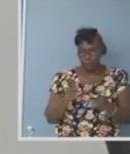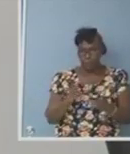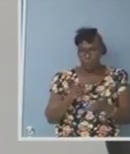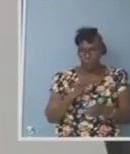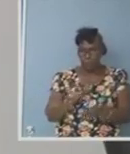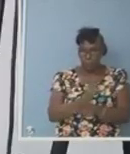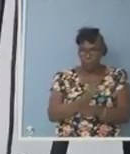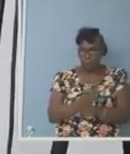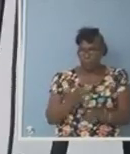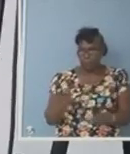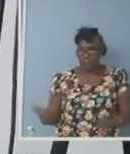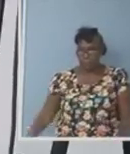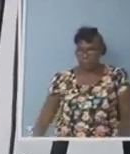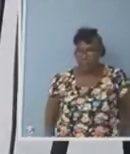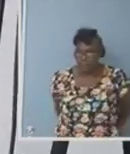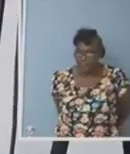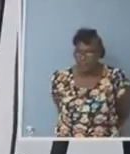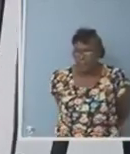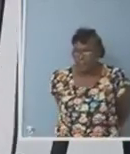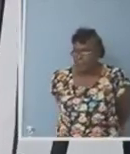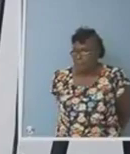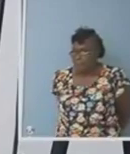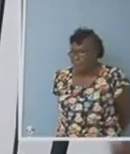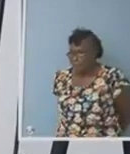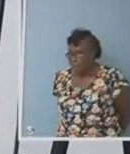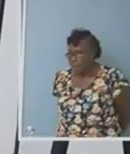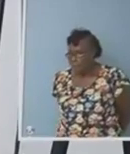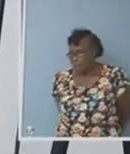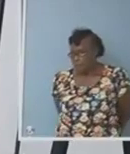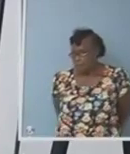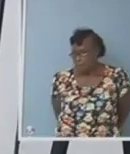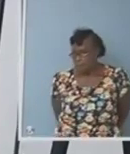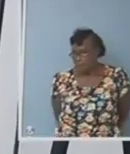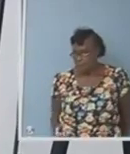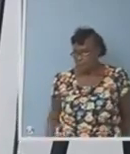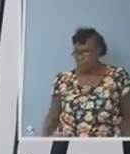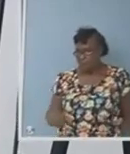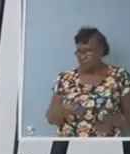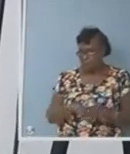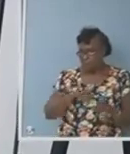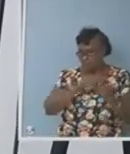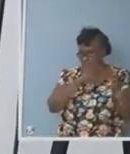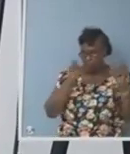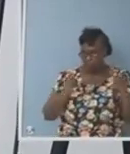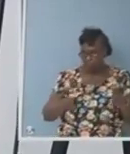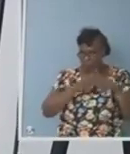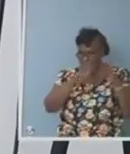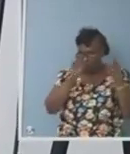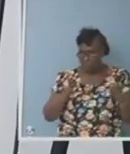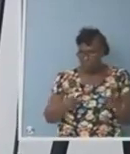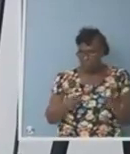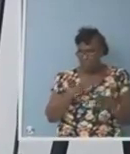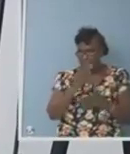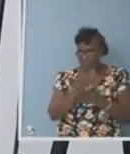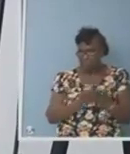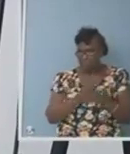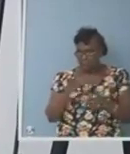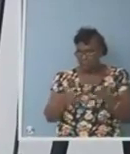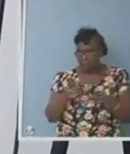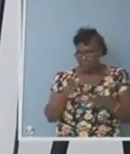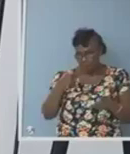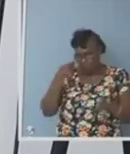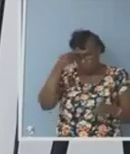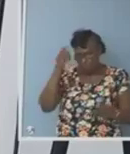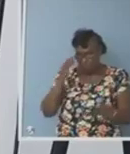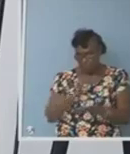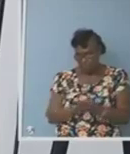Okay. In terms of the testing, there are some who are of the belief that testing